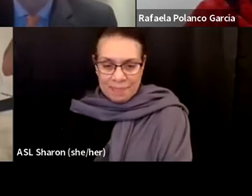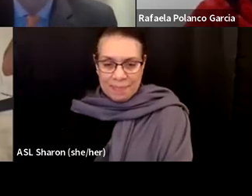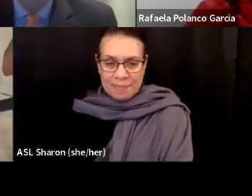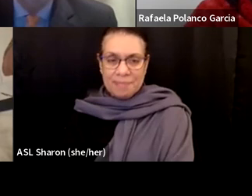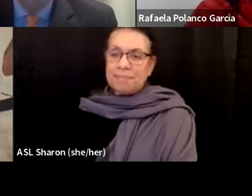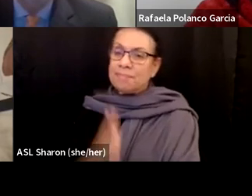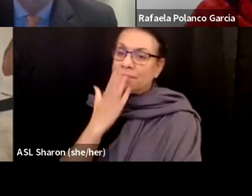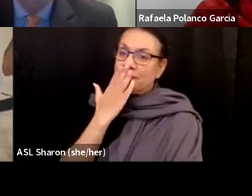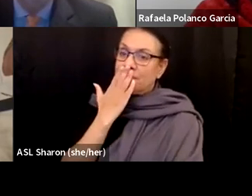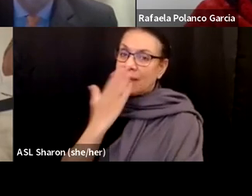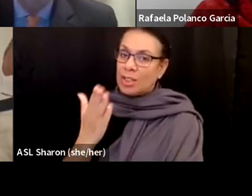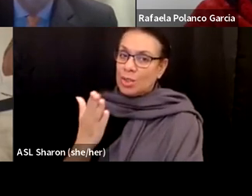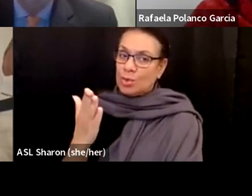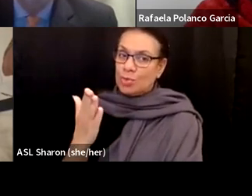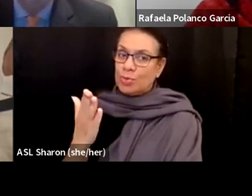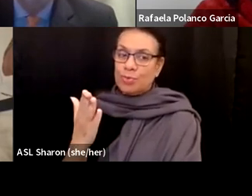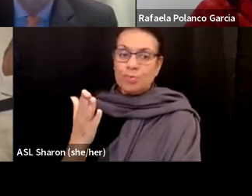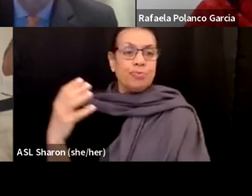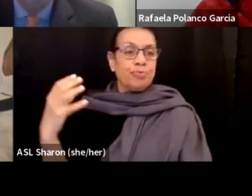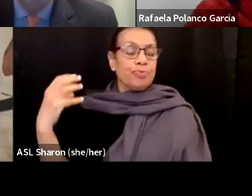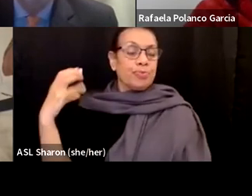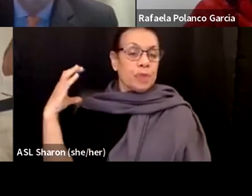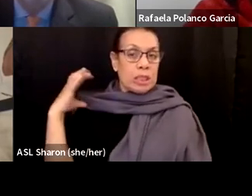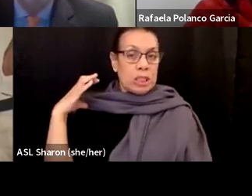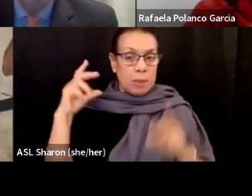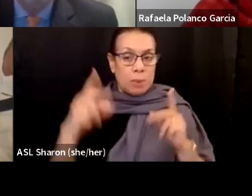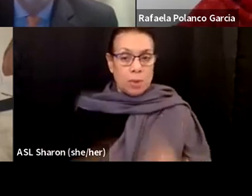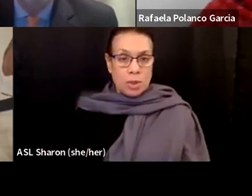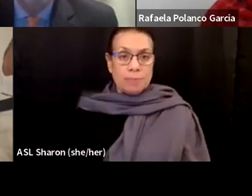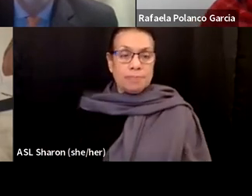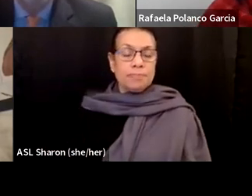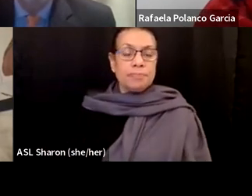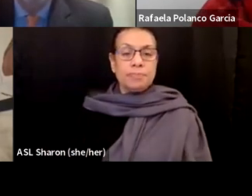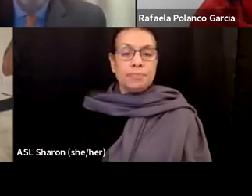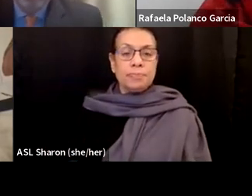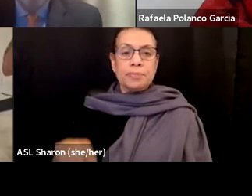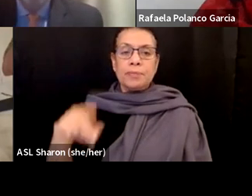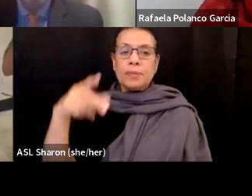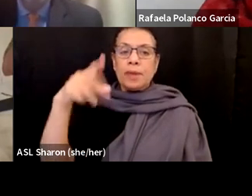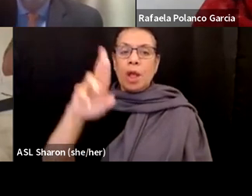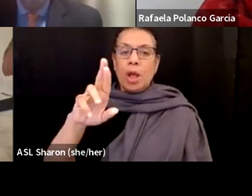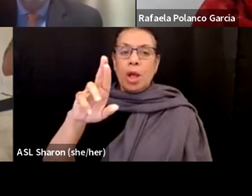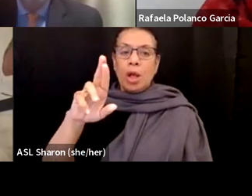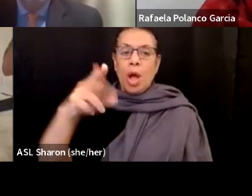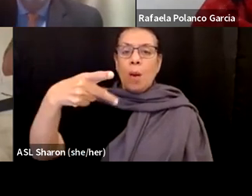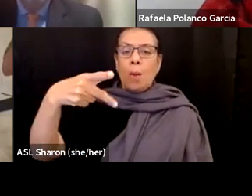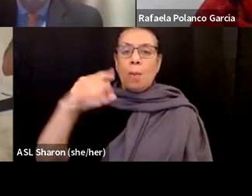thank you miss polanco garcia thank you president